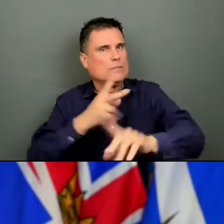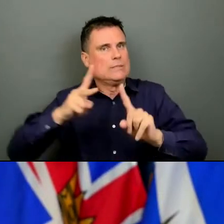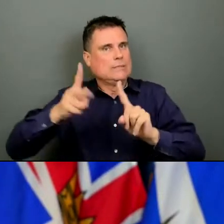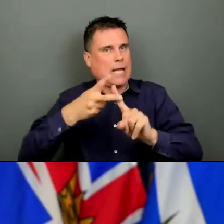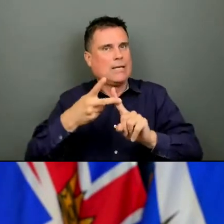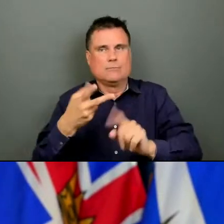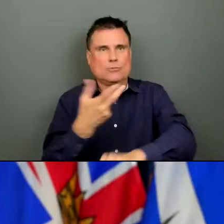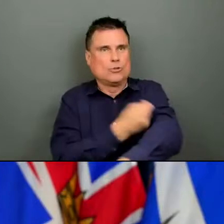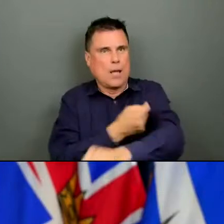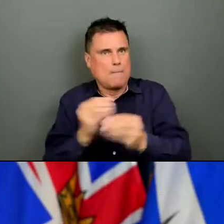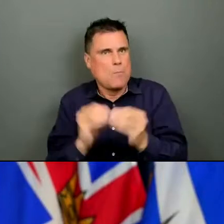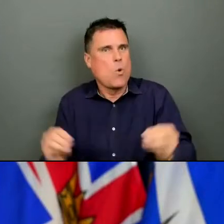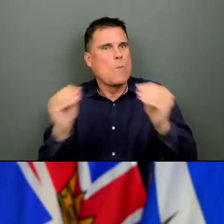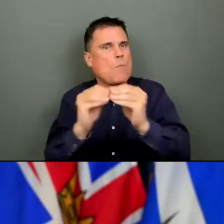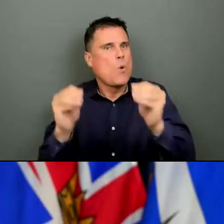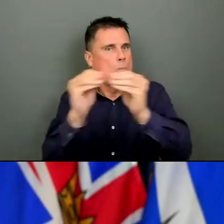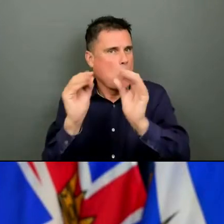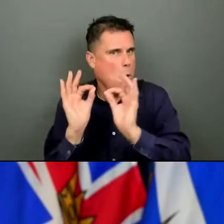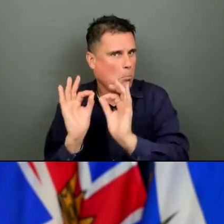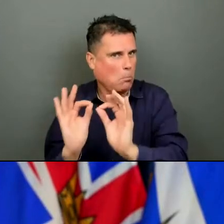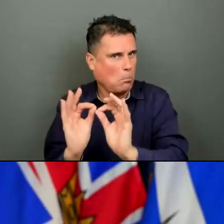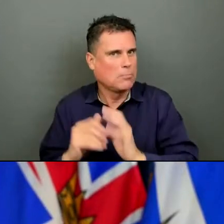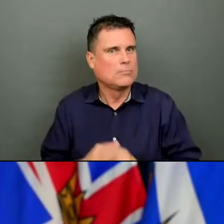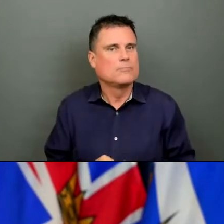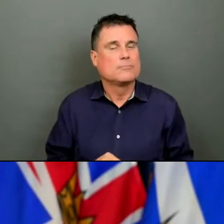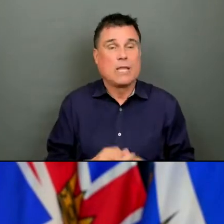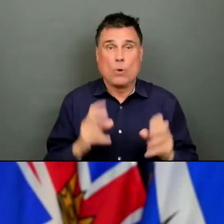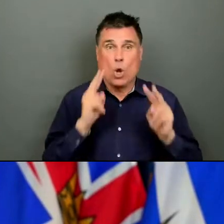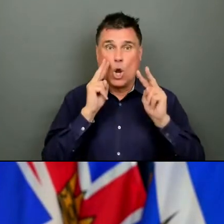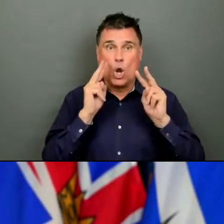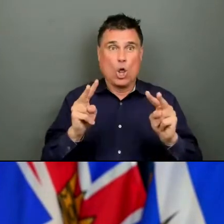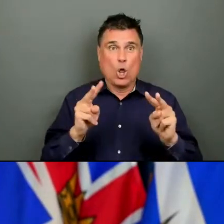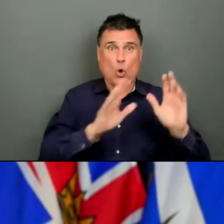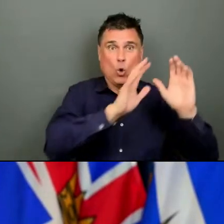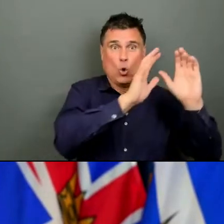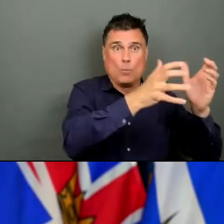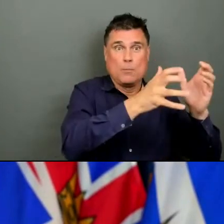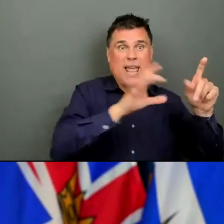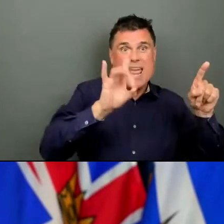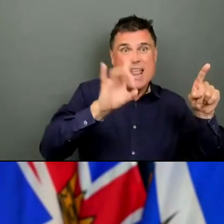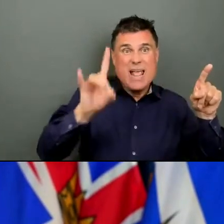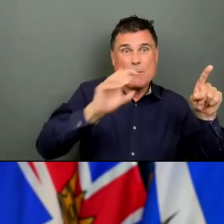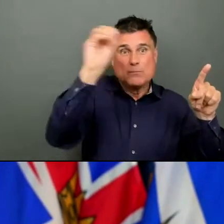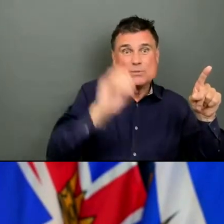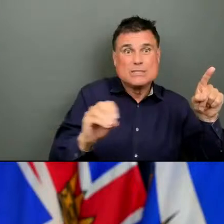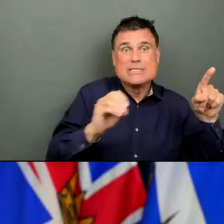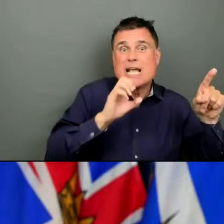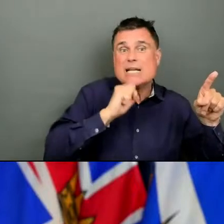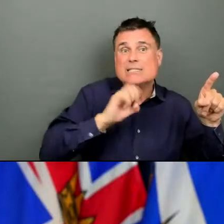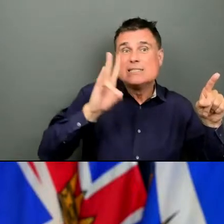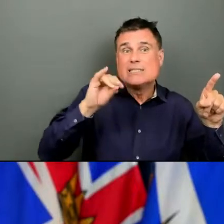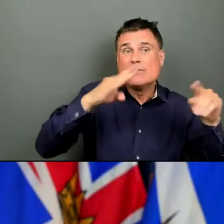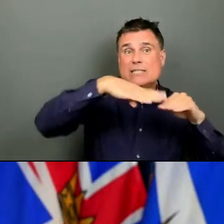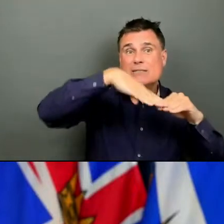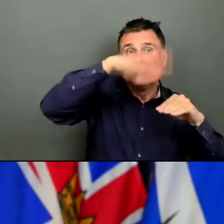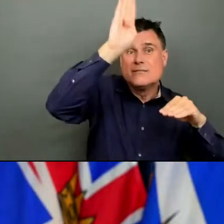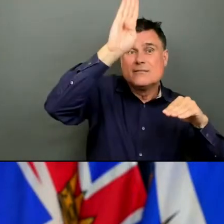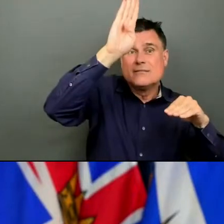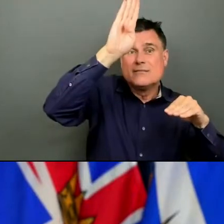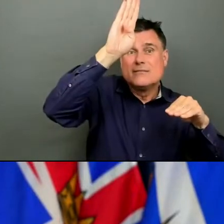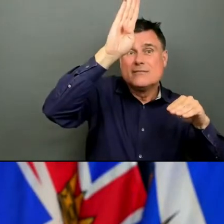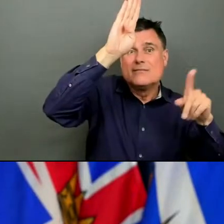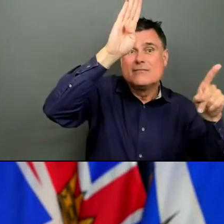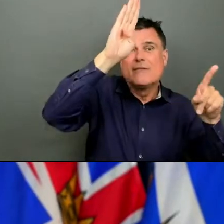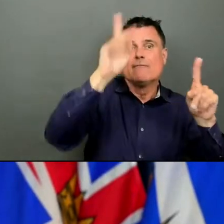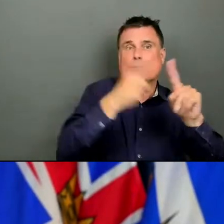actually, and if you look at by age group, 88% of those 70 and above have received their first dose,